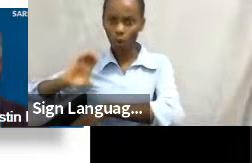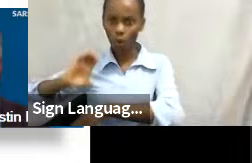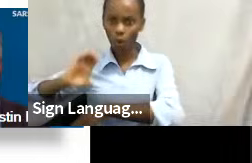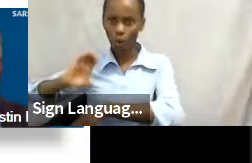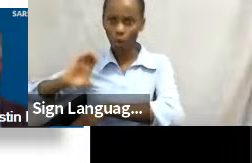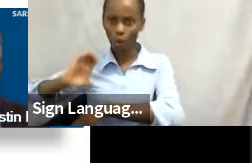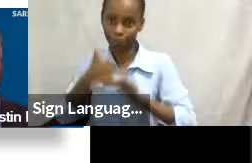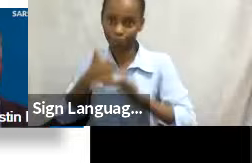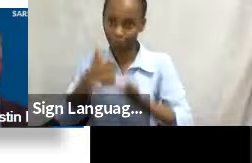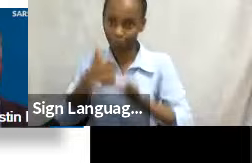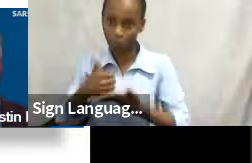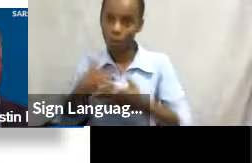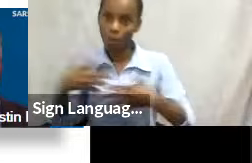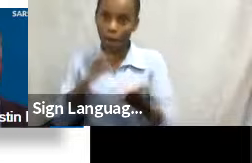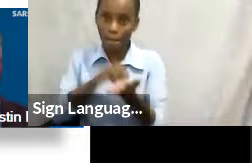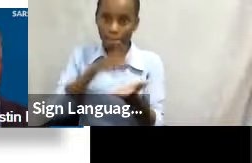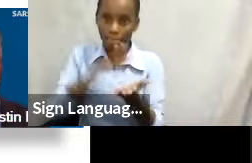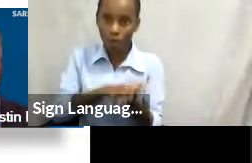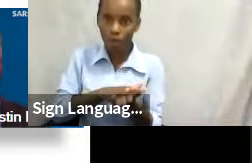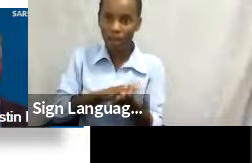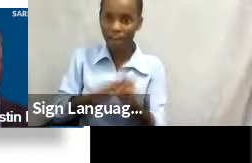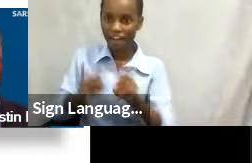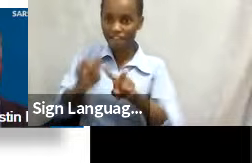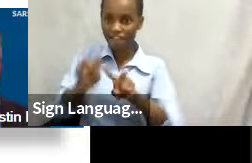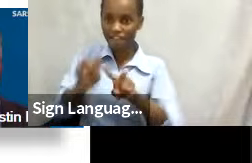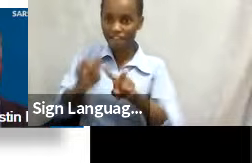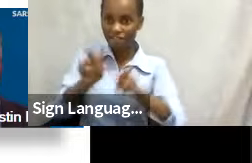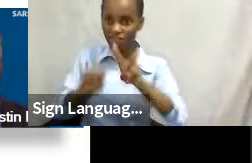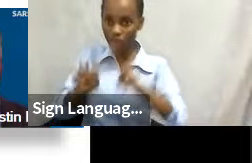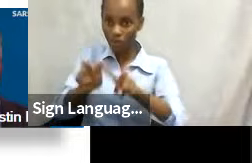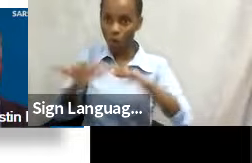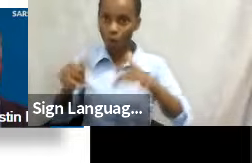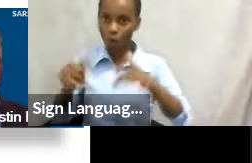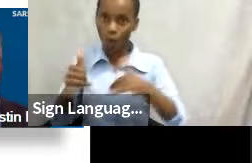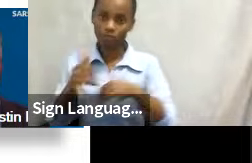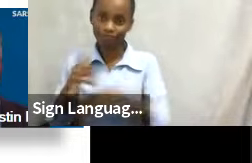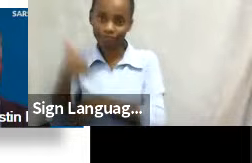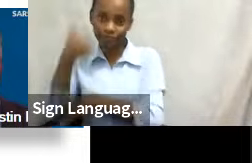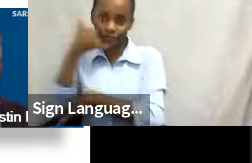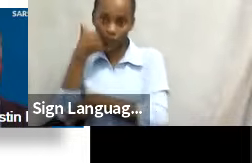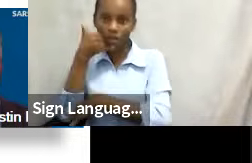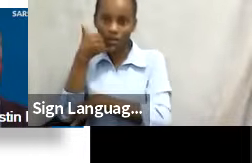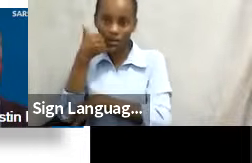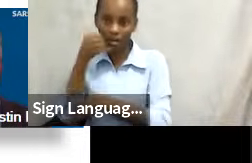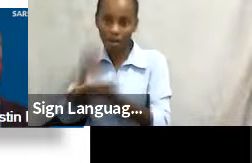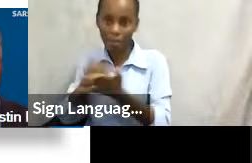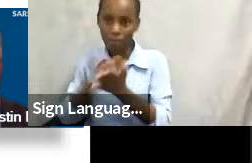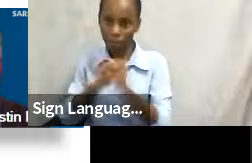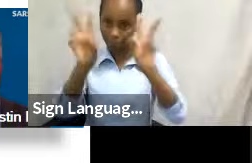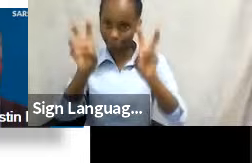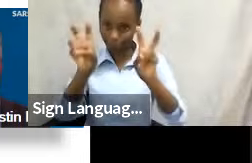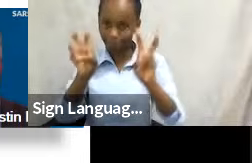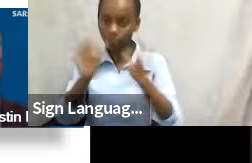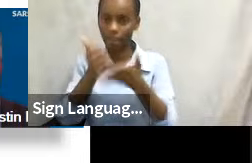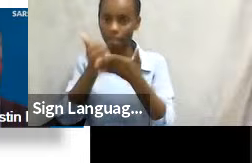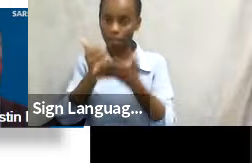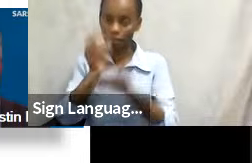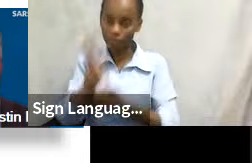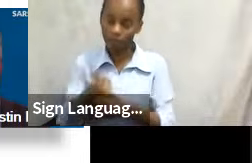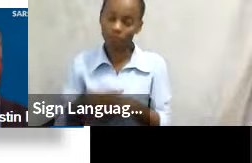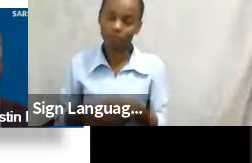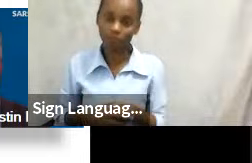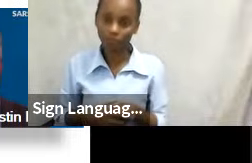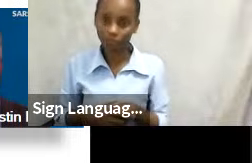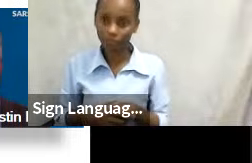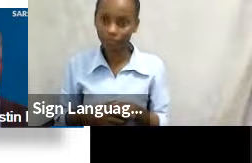telephone or a video appointment. If you don't have the necessary time to phone our